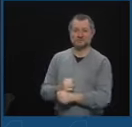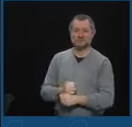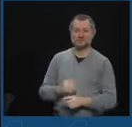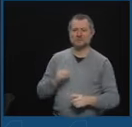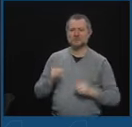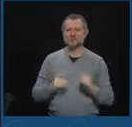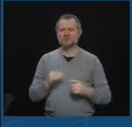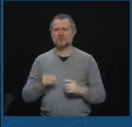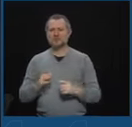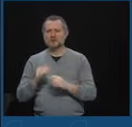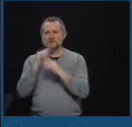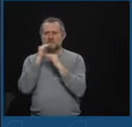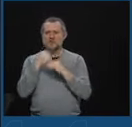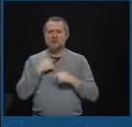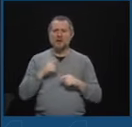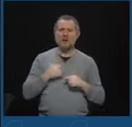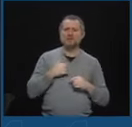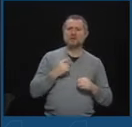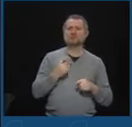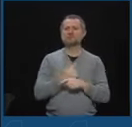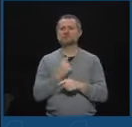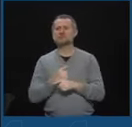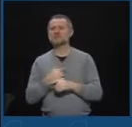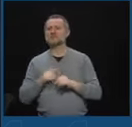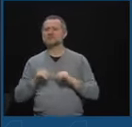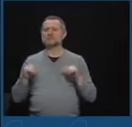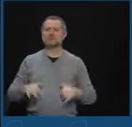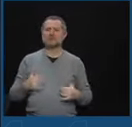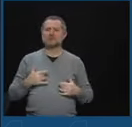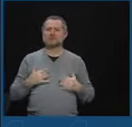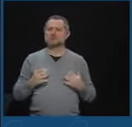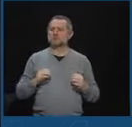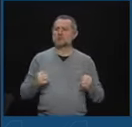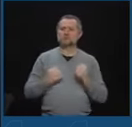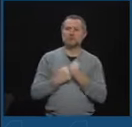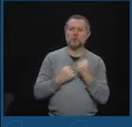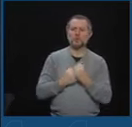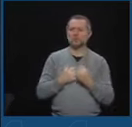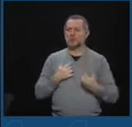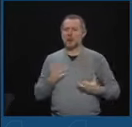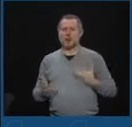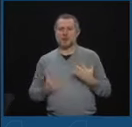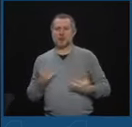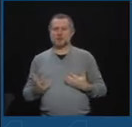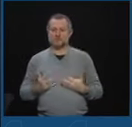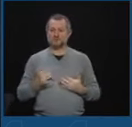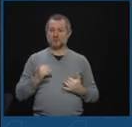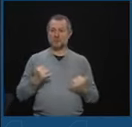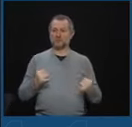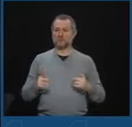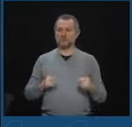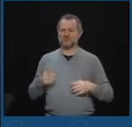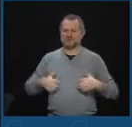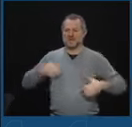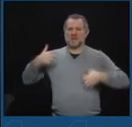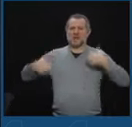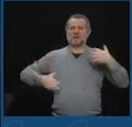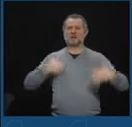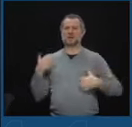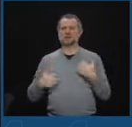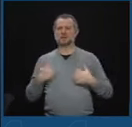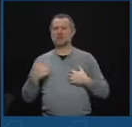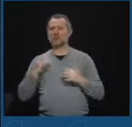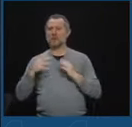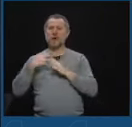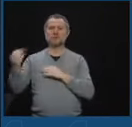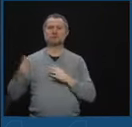and not having the normal support system. And now a lot of people are taking anger and anxiety out in the streets. And that's why we